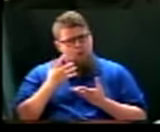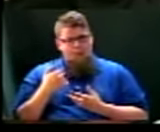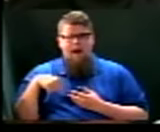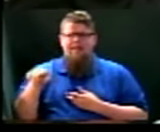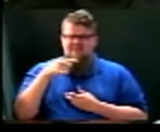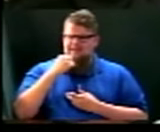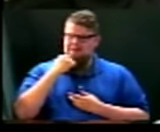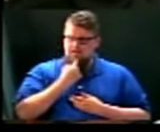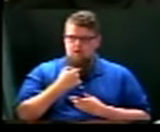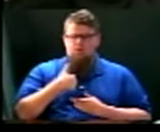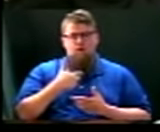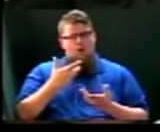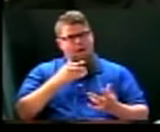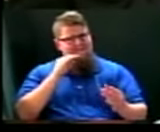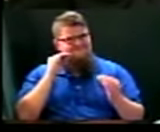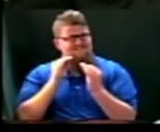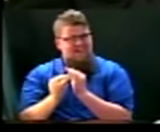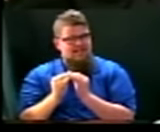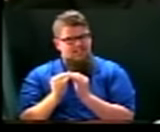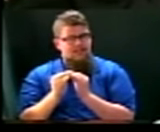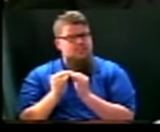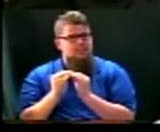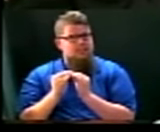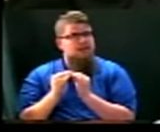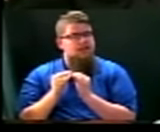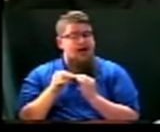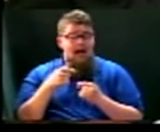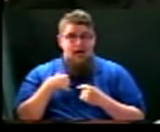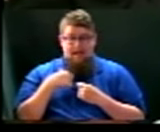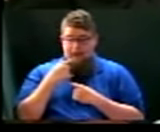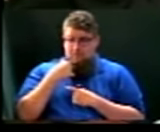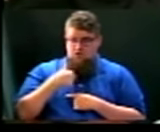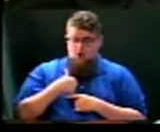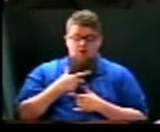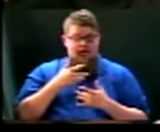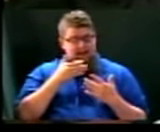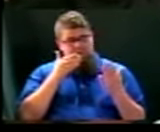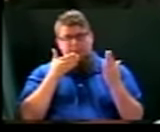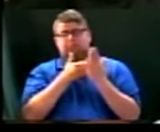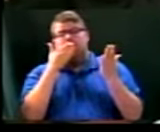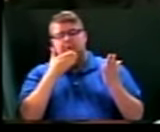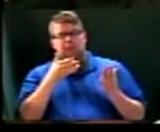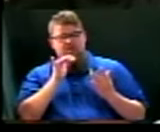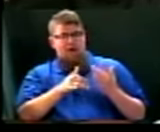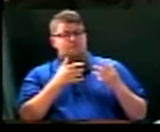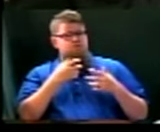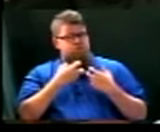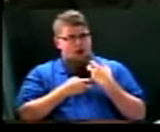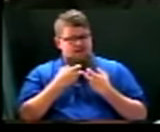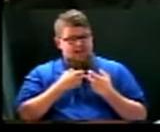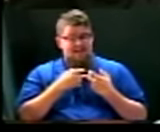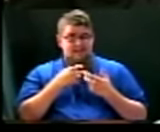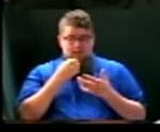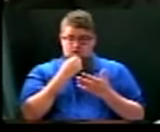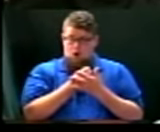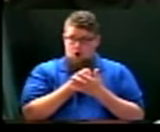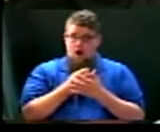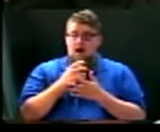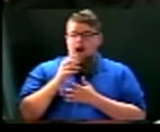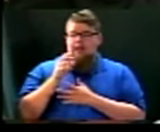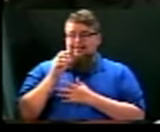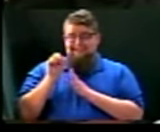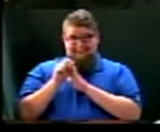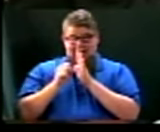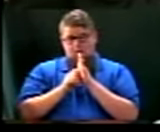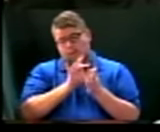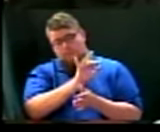this fixed. I have been told that I can grieve the process. If I grieve this score, the state will vacate my